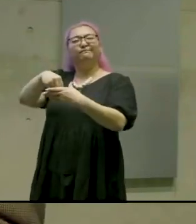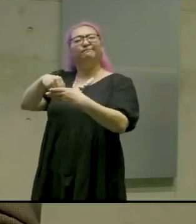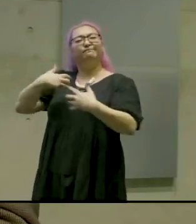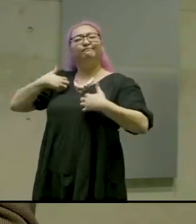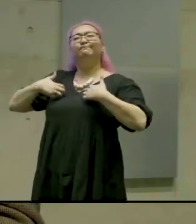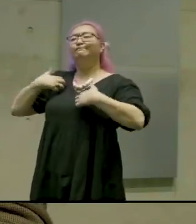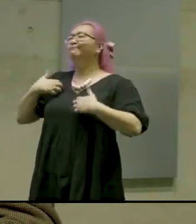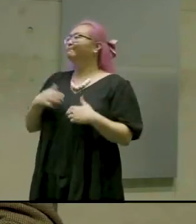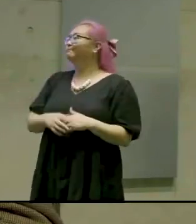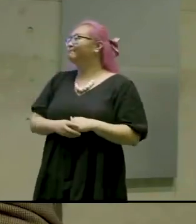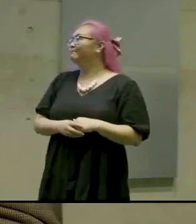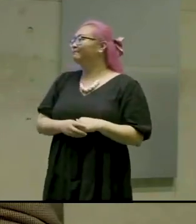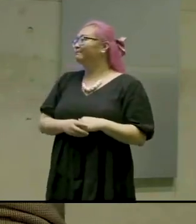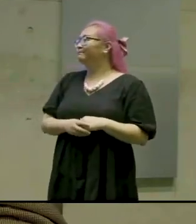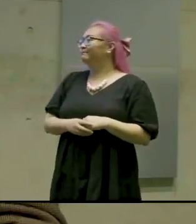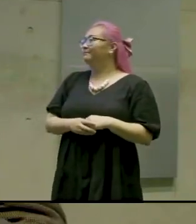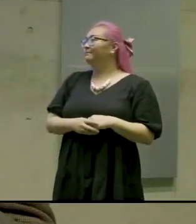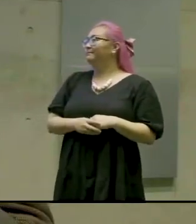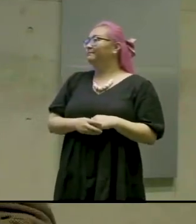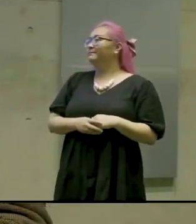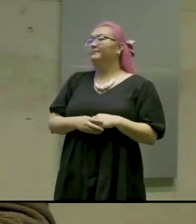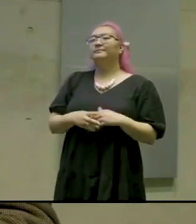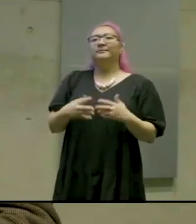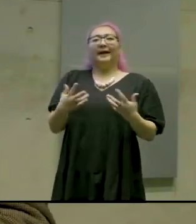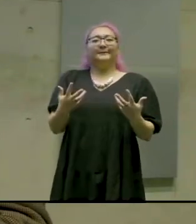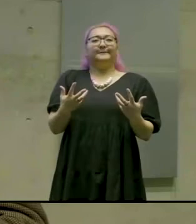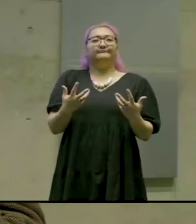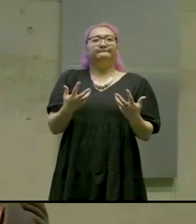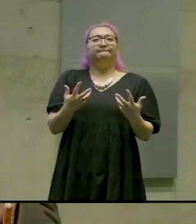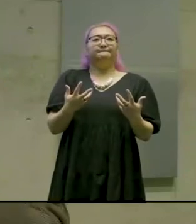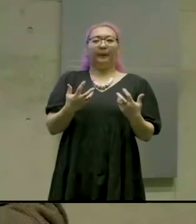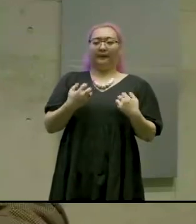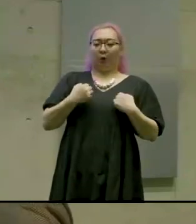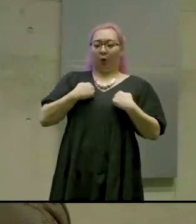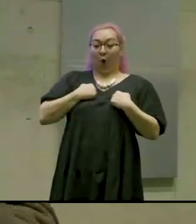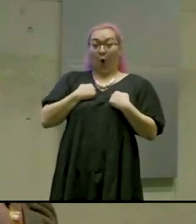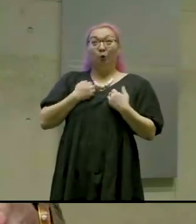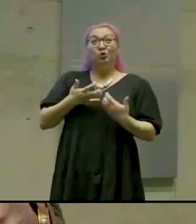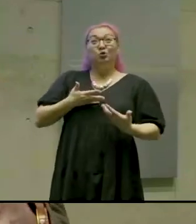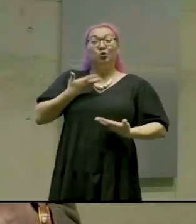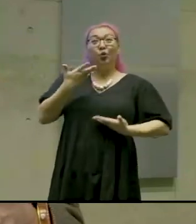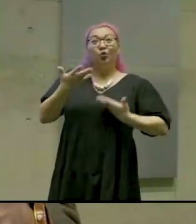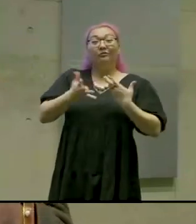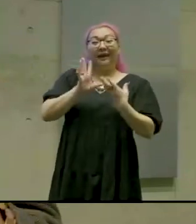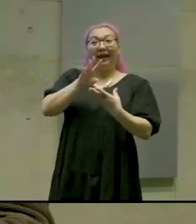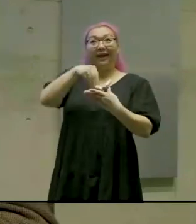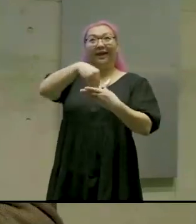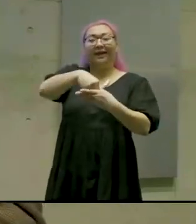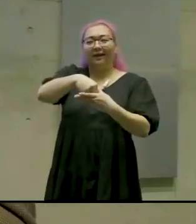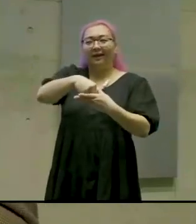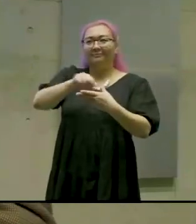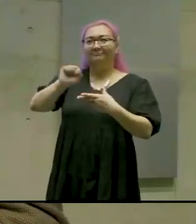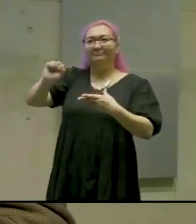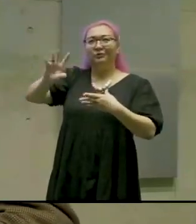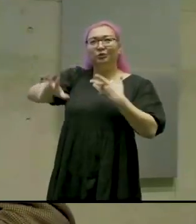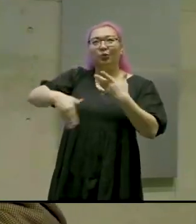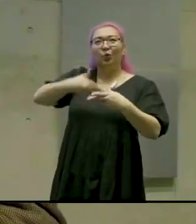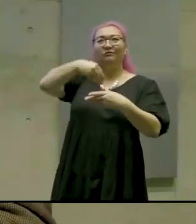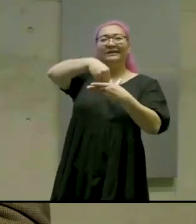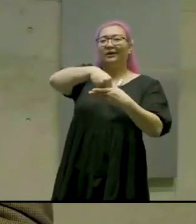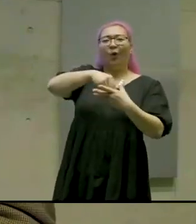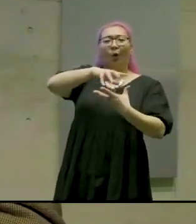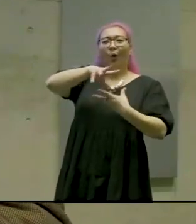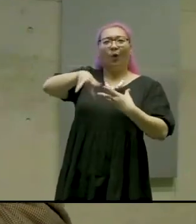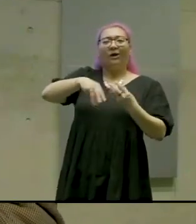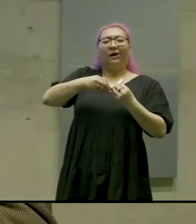you find your blueprint and how you find your own story and your own narrative inside the experiences, because it makes you design